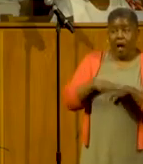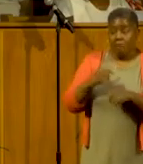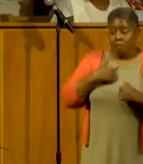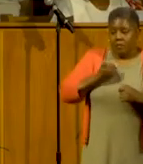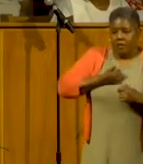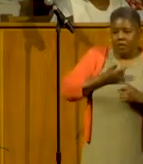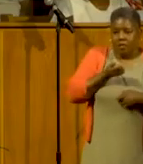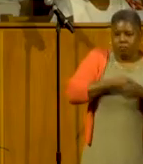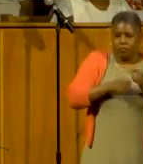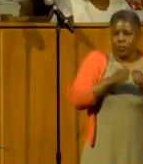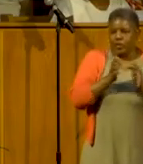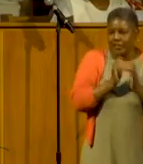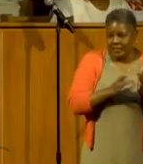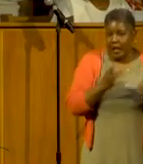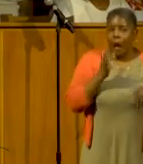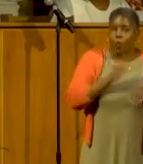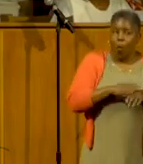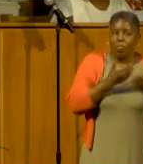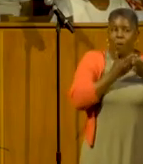boat